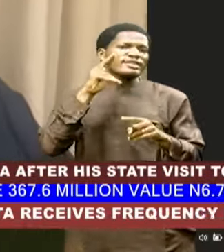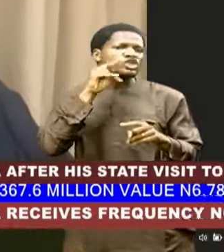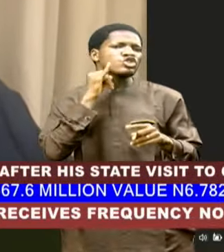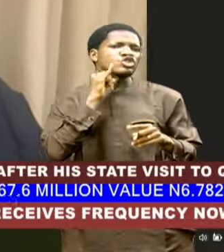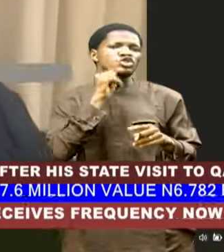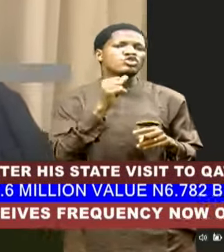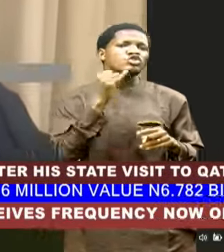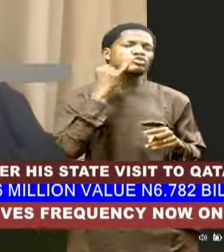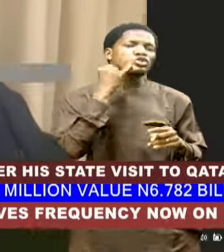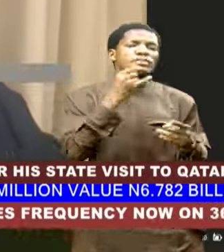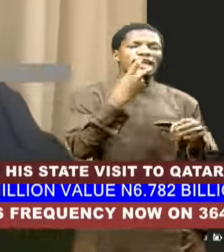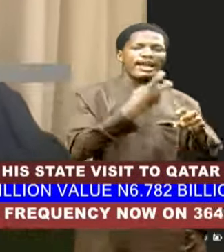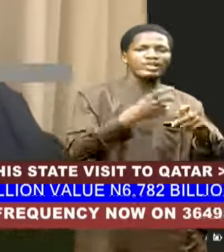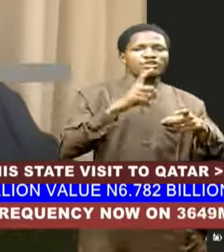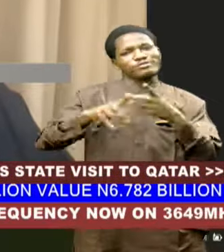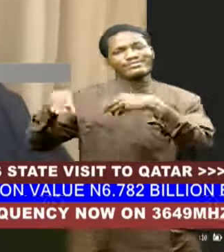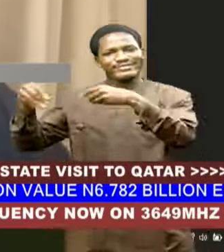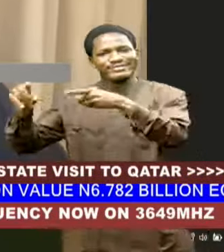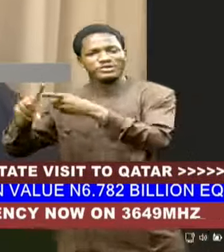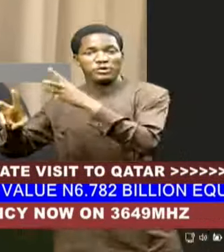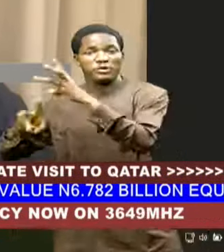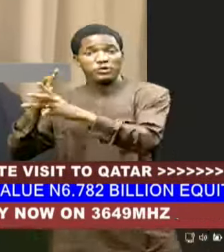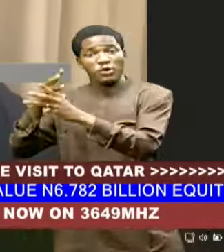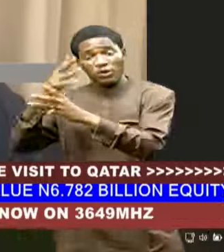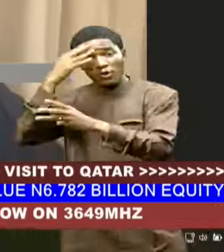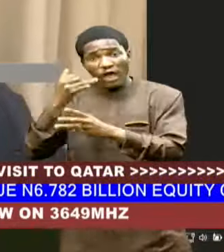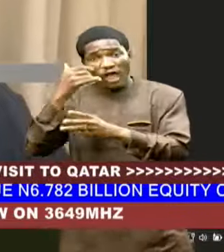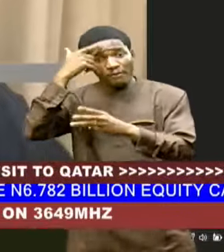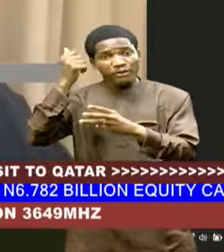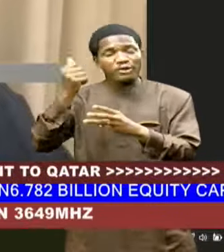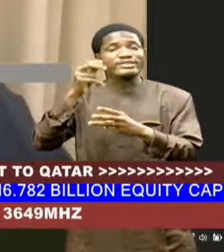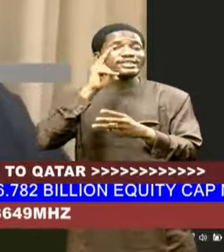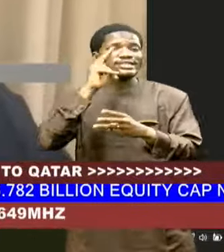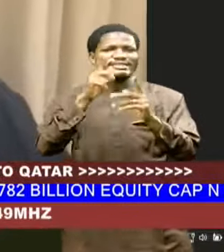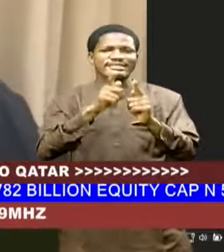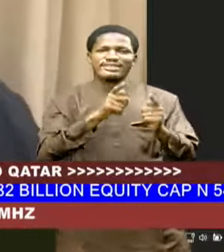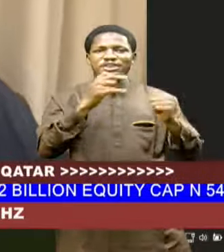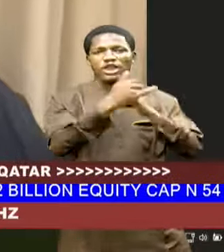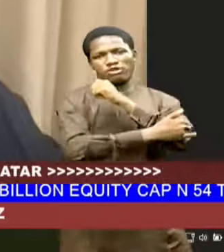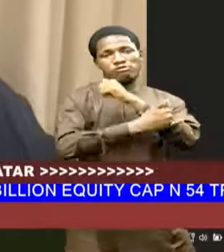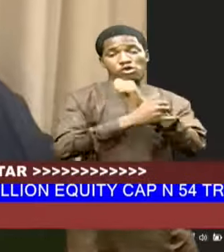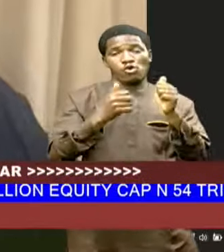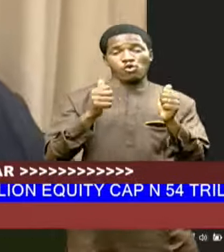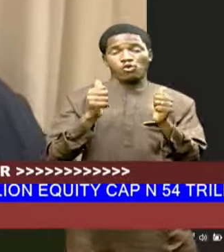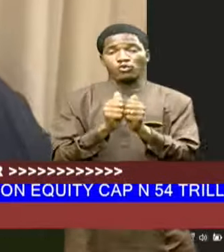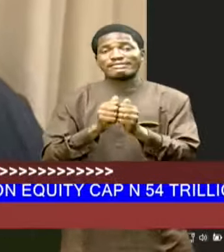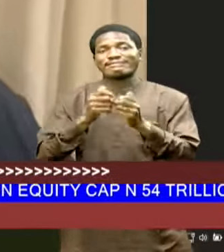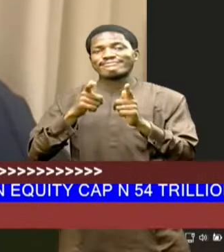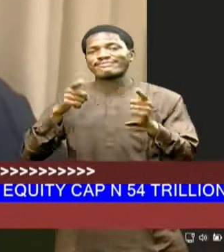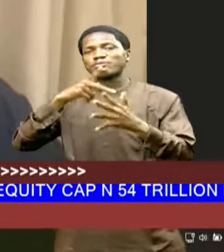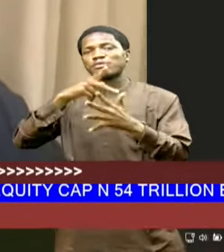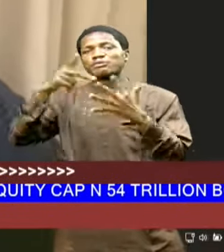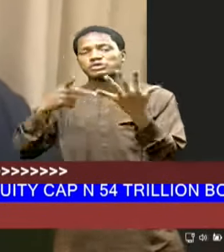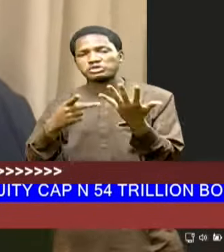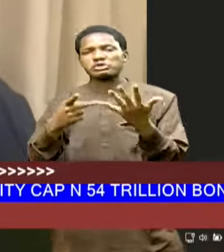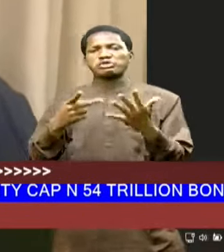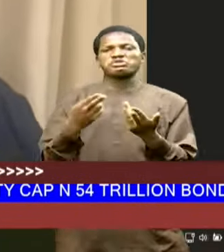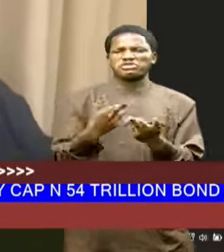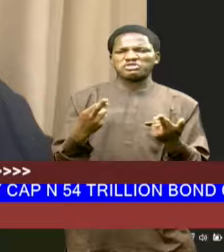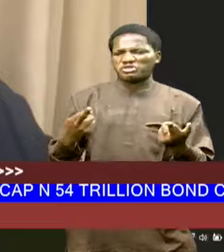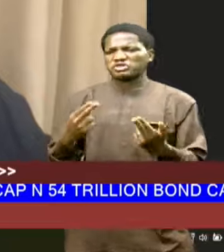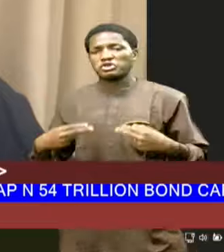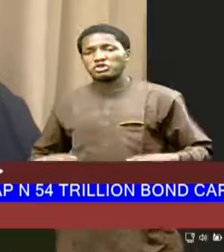Nigeria is a very great country with a great population, with human and natural resources.